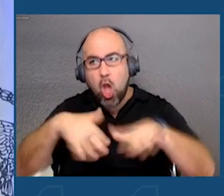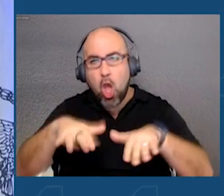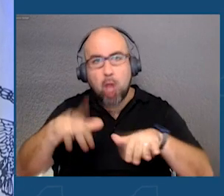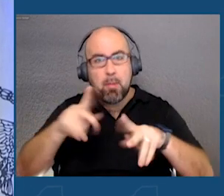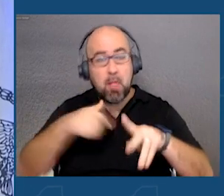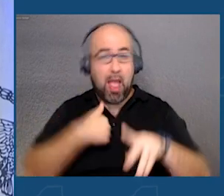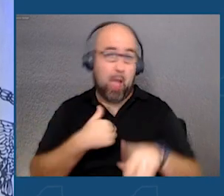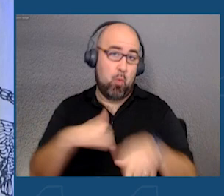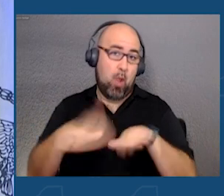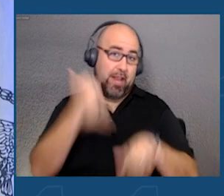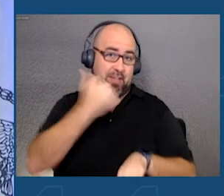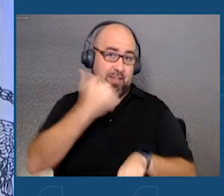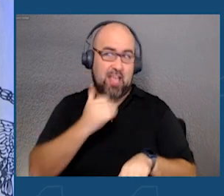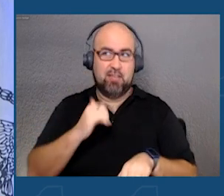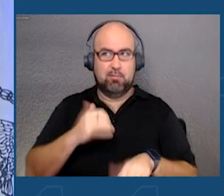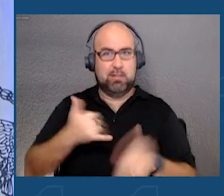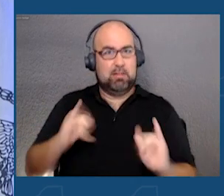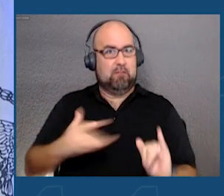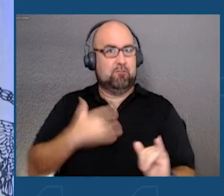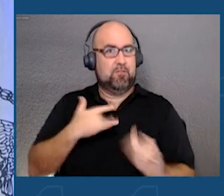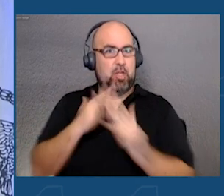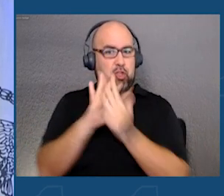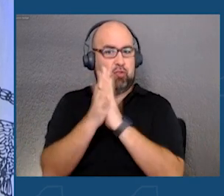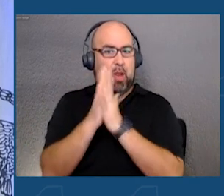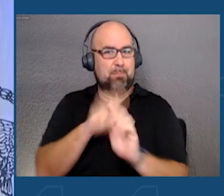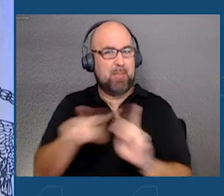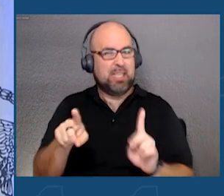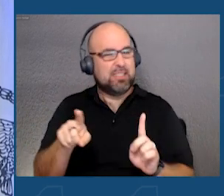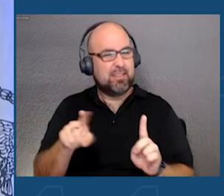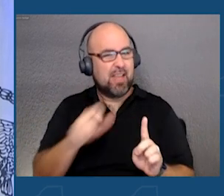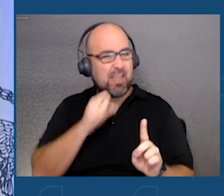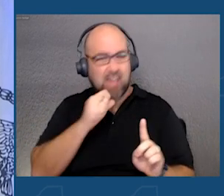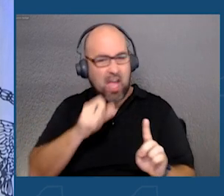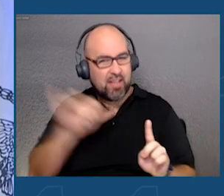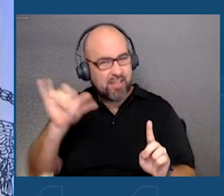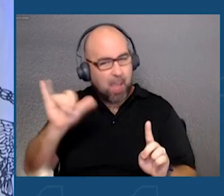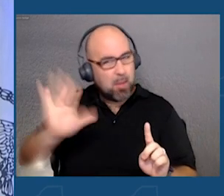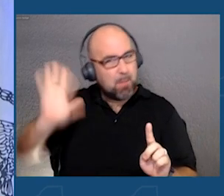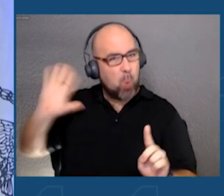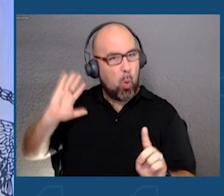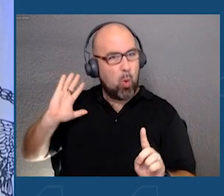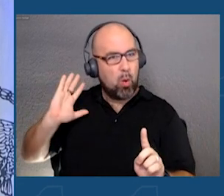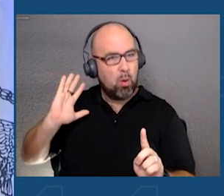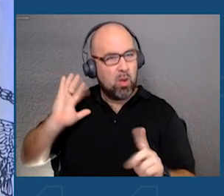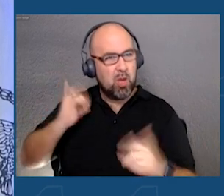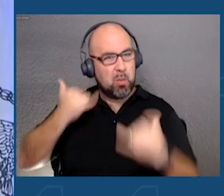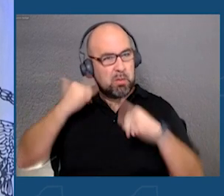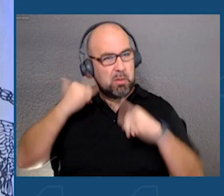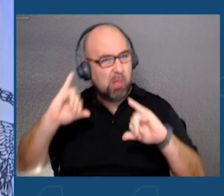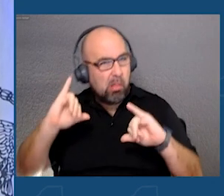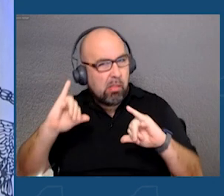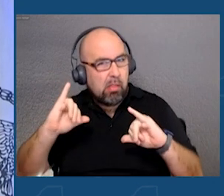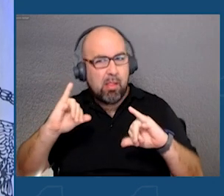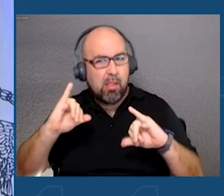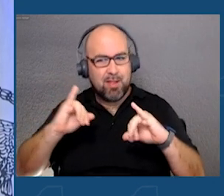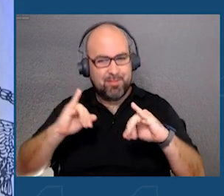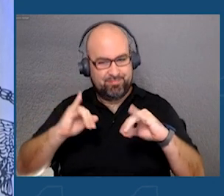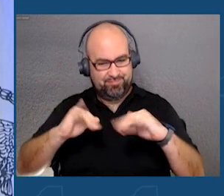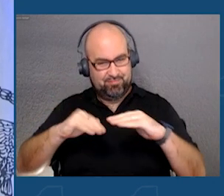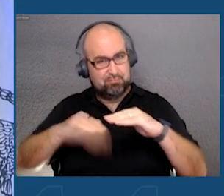seems crowded to me, but it's still not what it had been. They're still below pre-pandemic